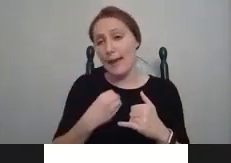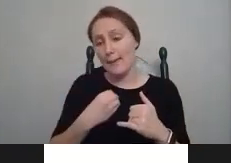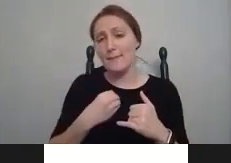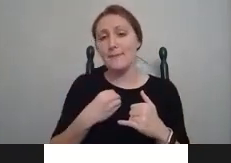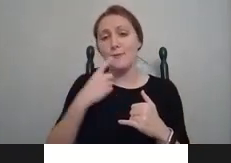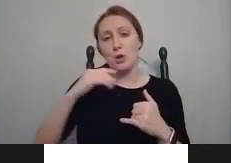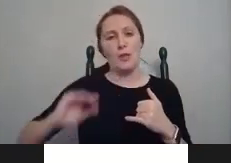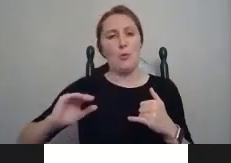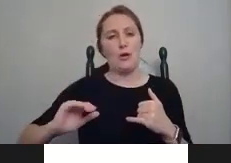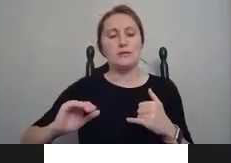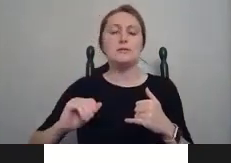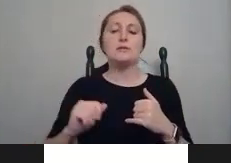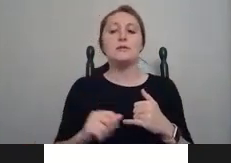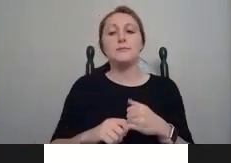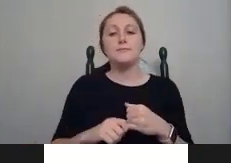little ones.